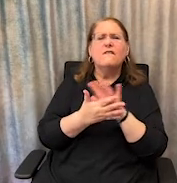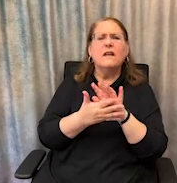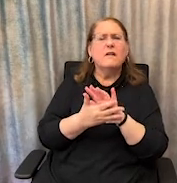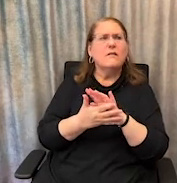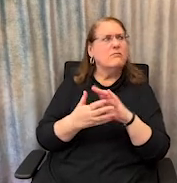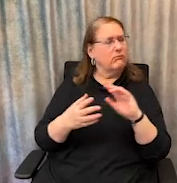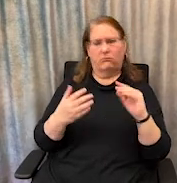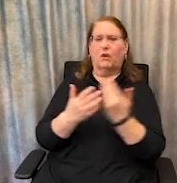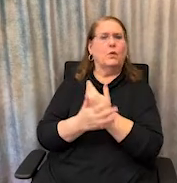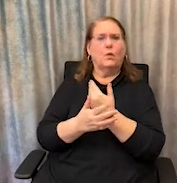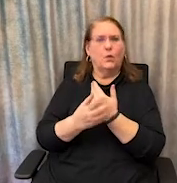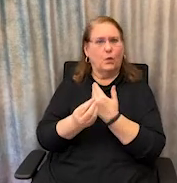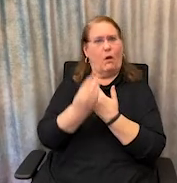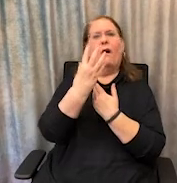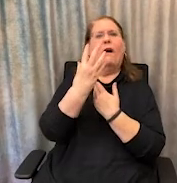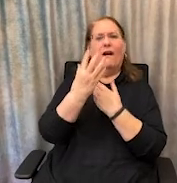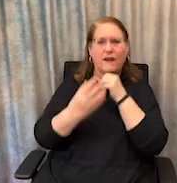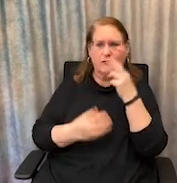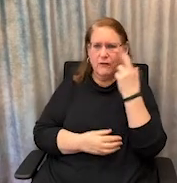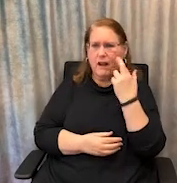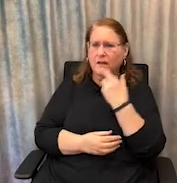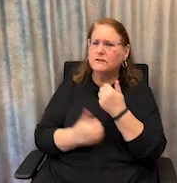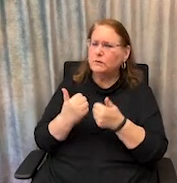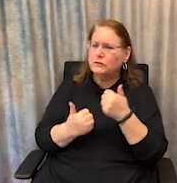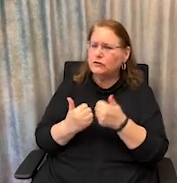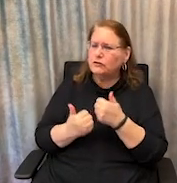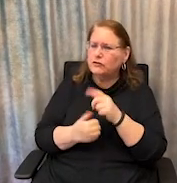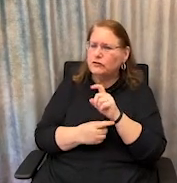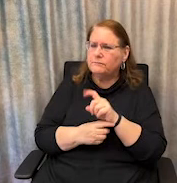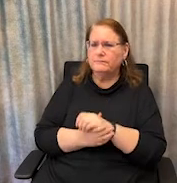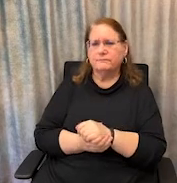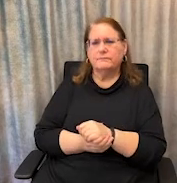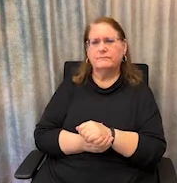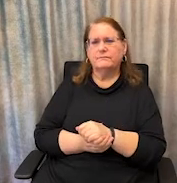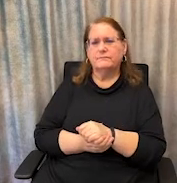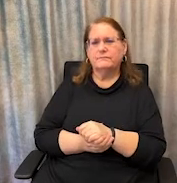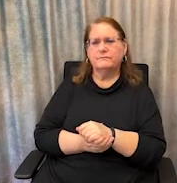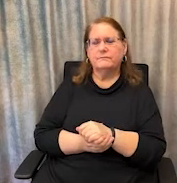film kind of new in terms of themes for you?